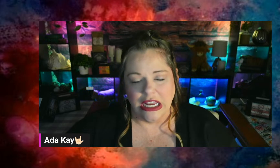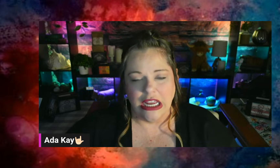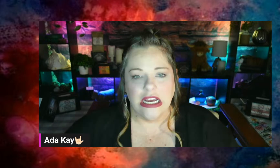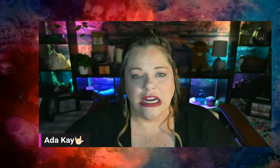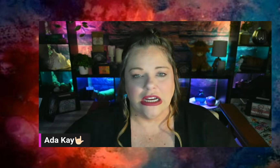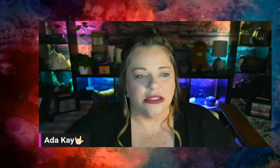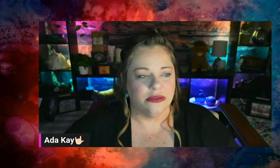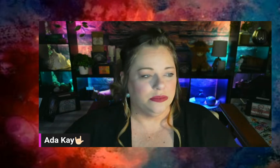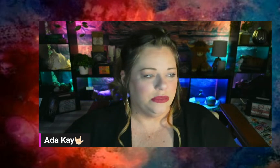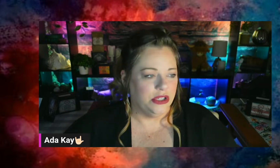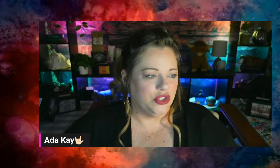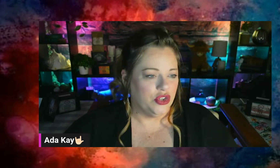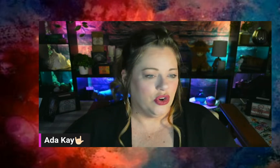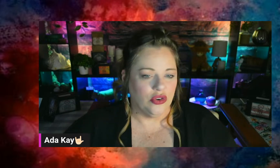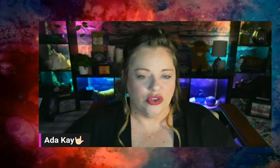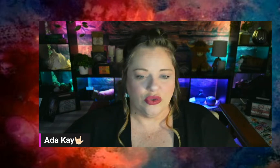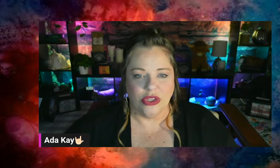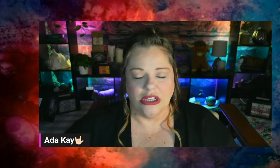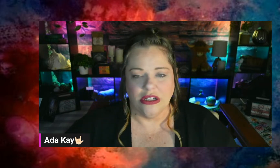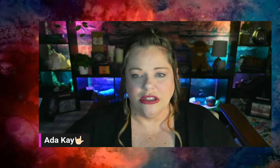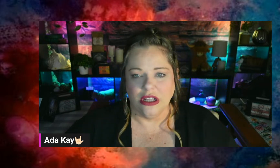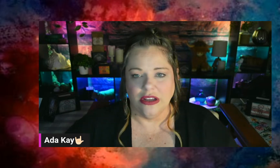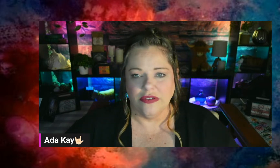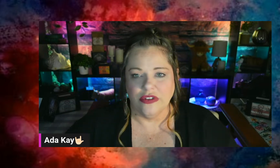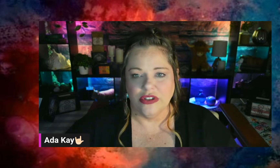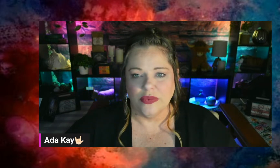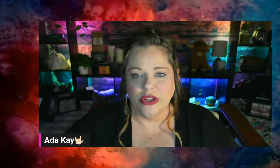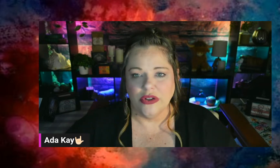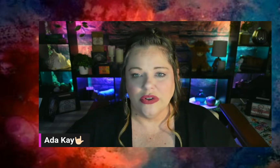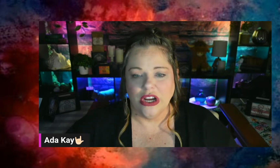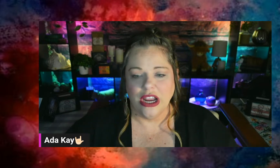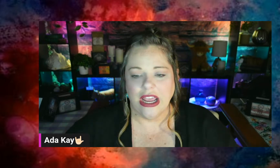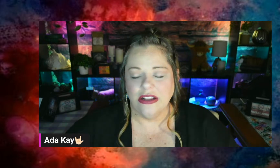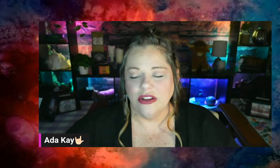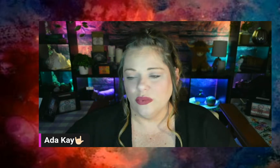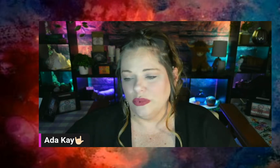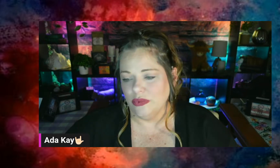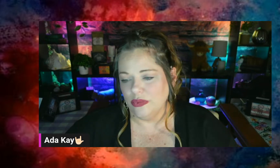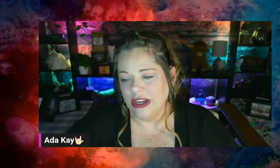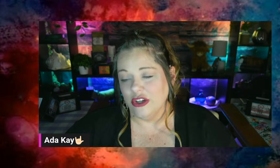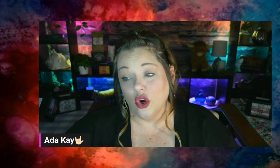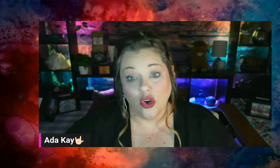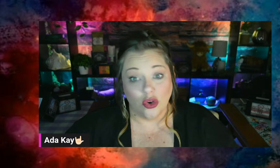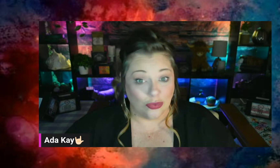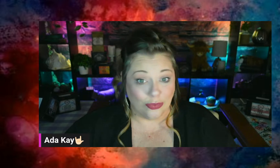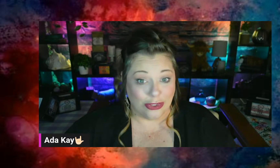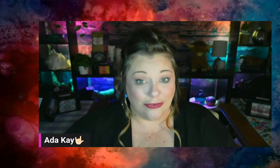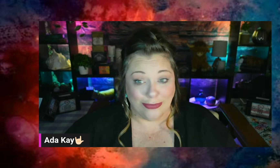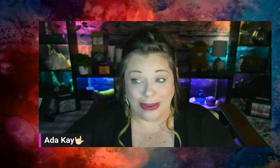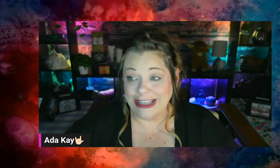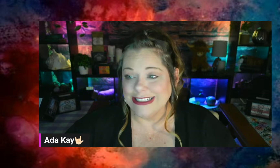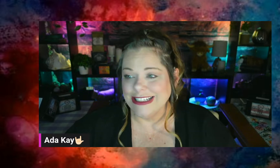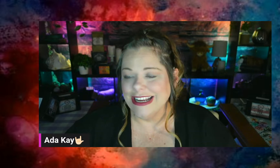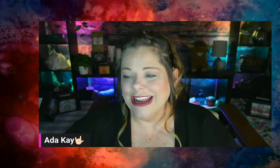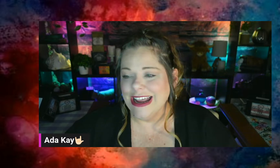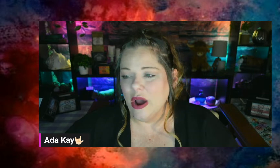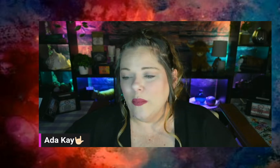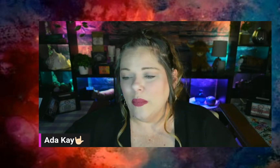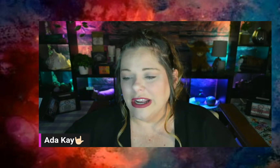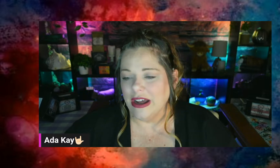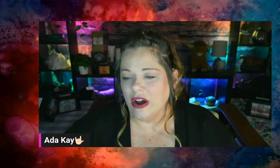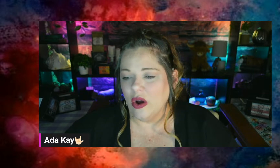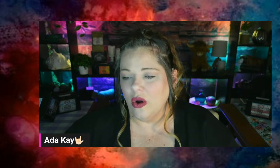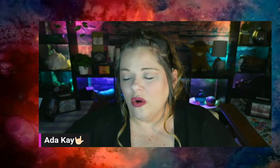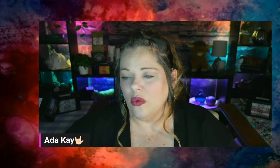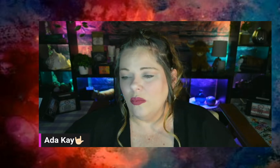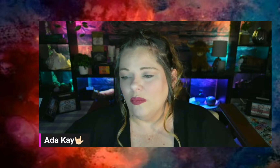loosely, is charged with ending the life of his mother and her beloved pet.